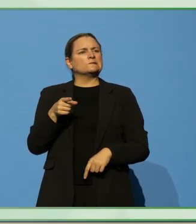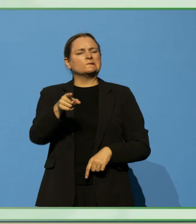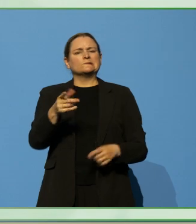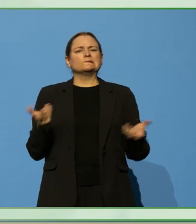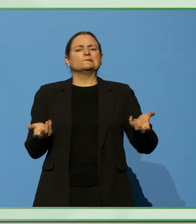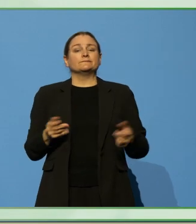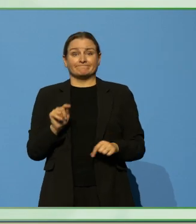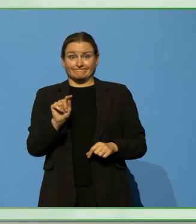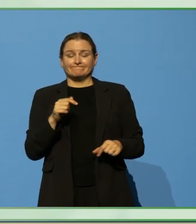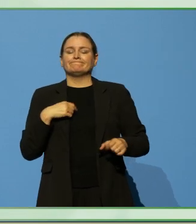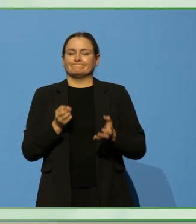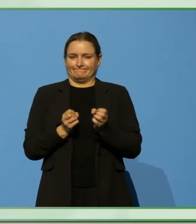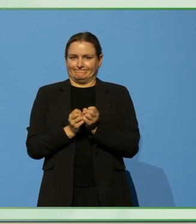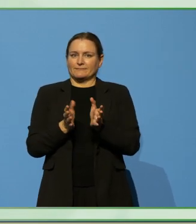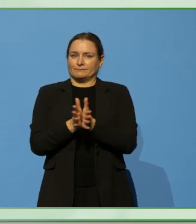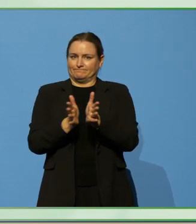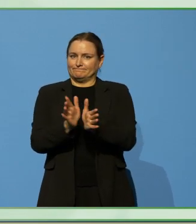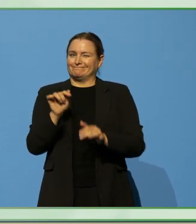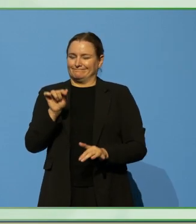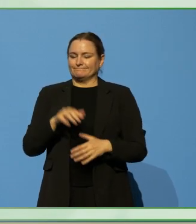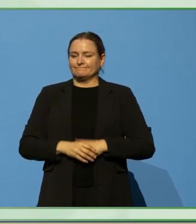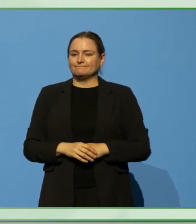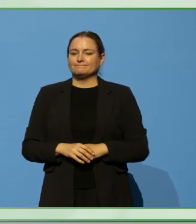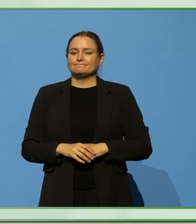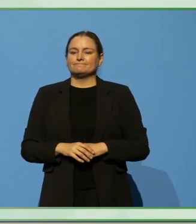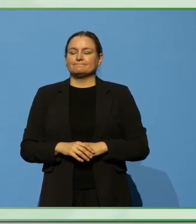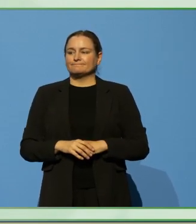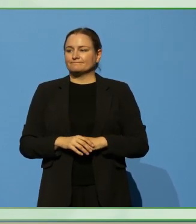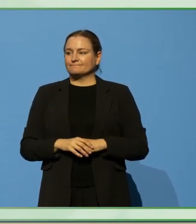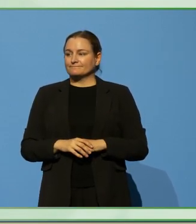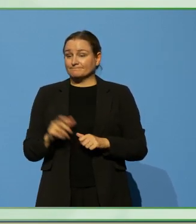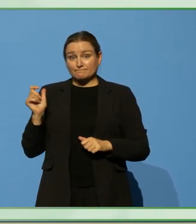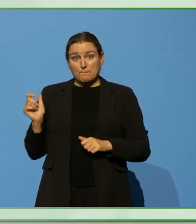So if we would go to the next slide, which I